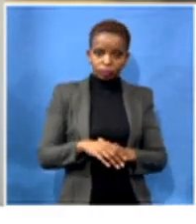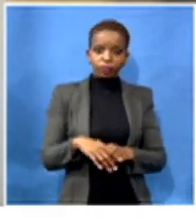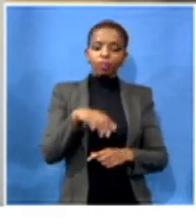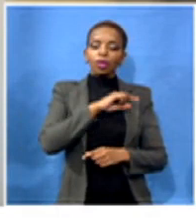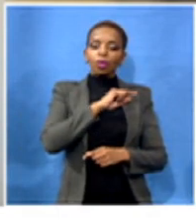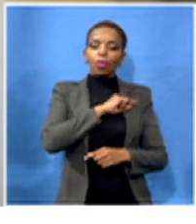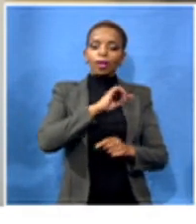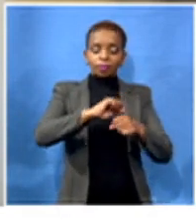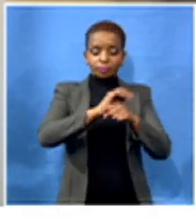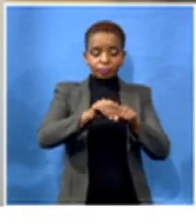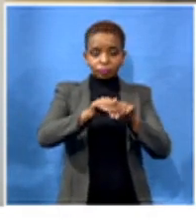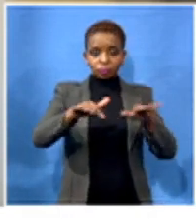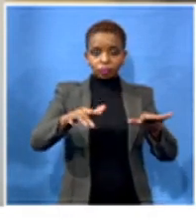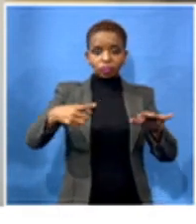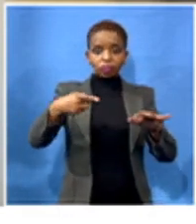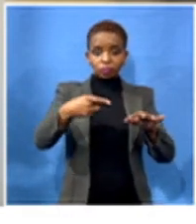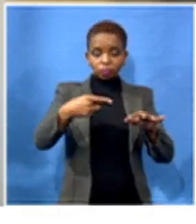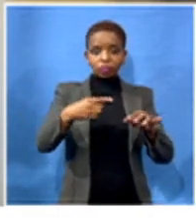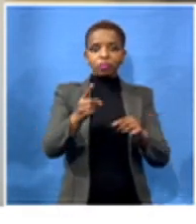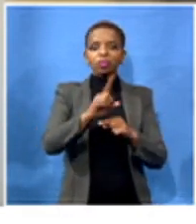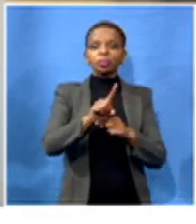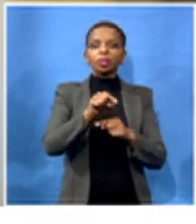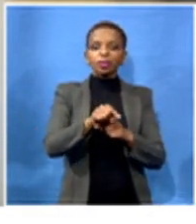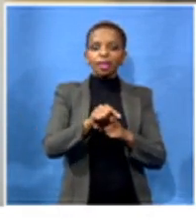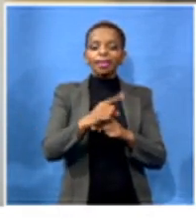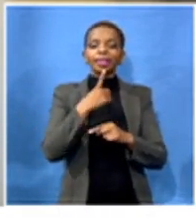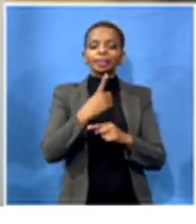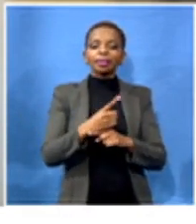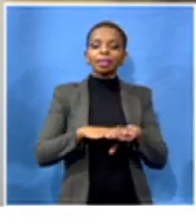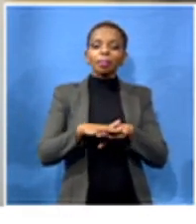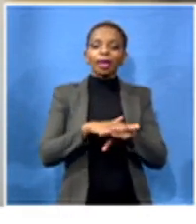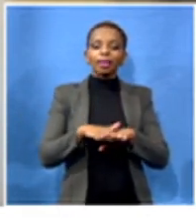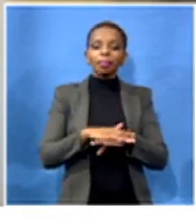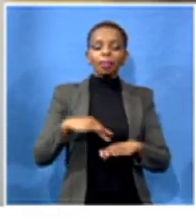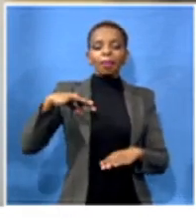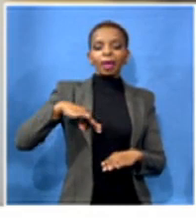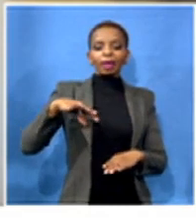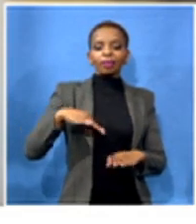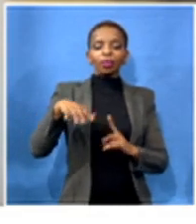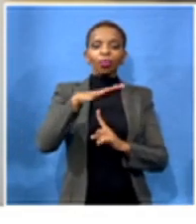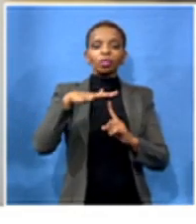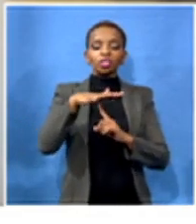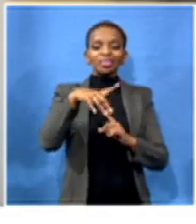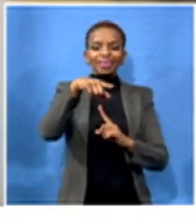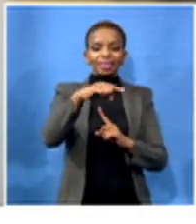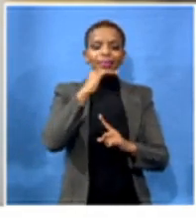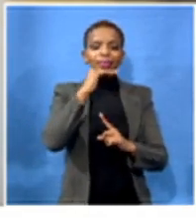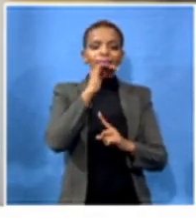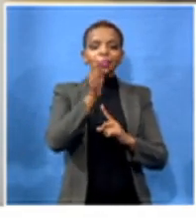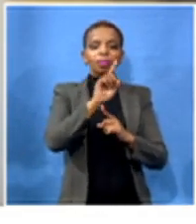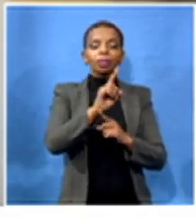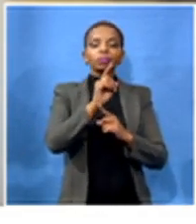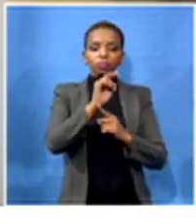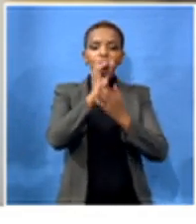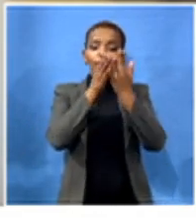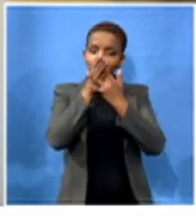was declared to be what is referred to a prescribed minimum benefit condition, which means that you have access to